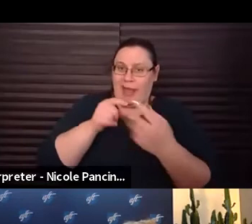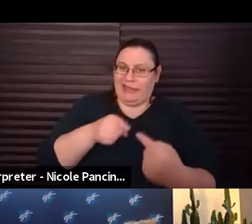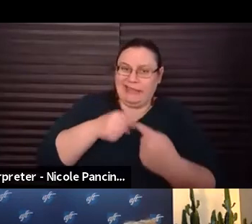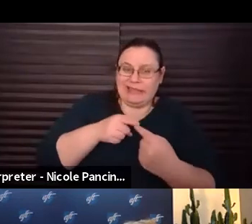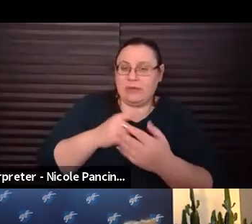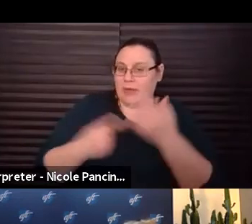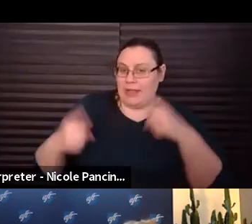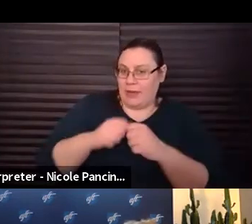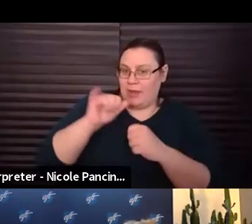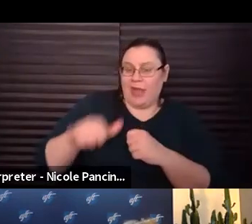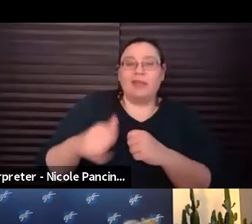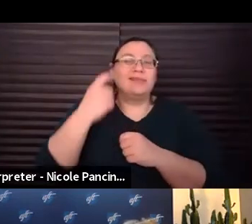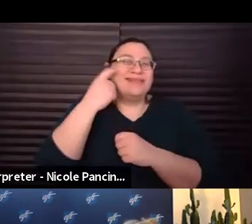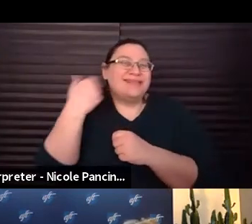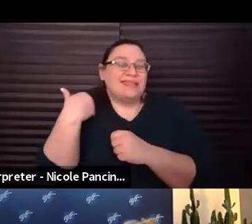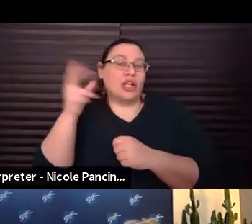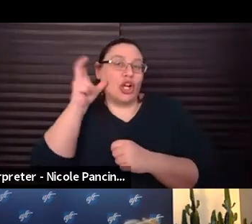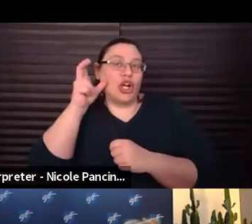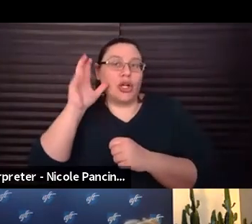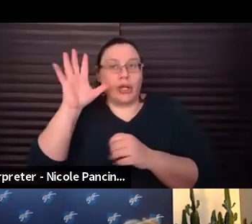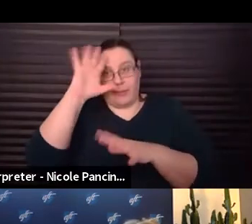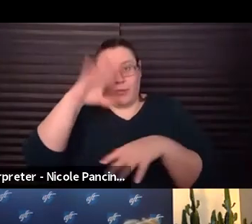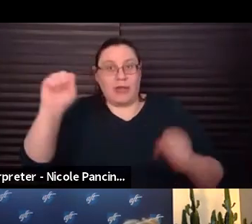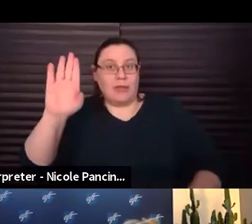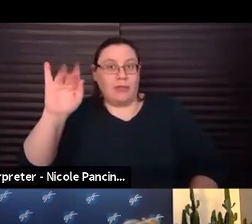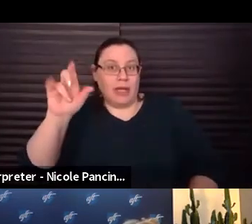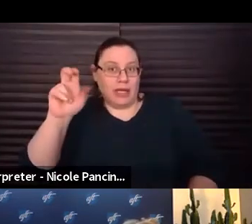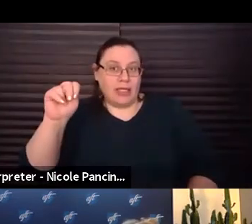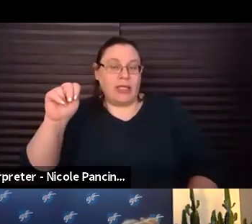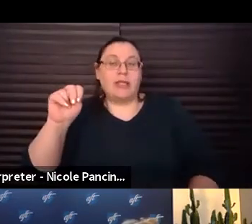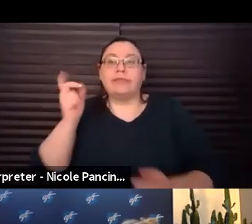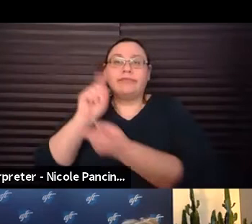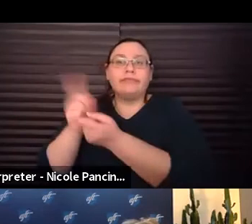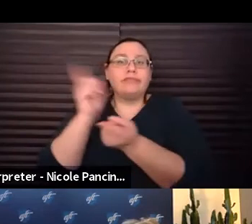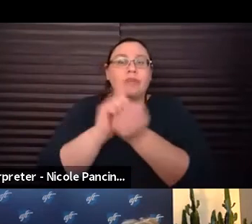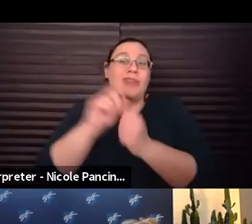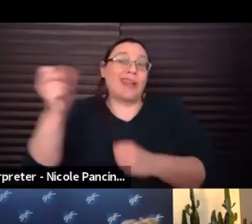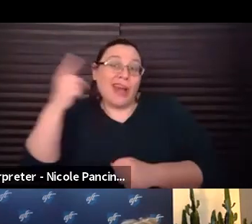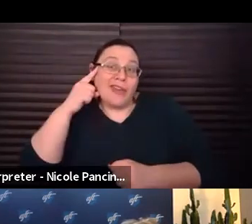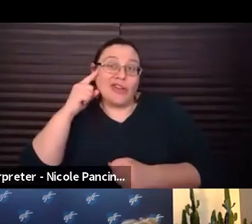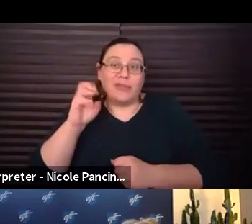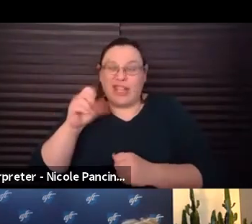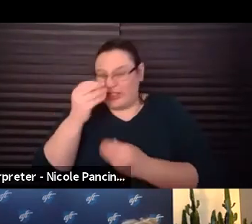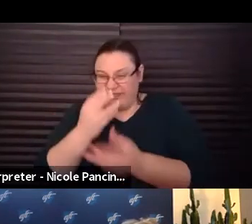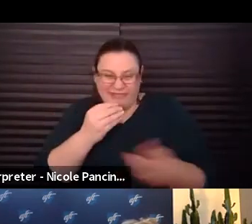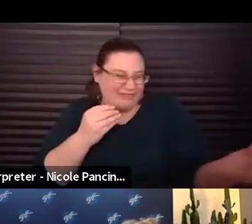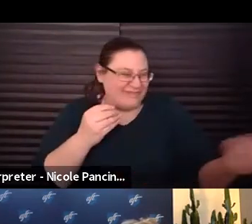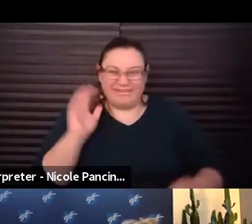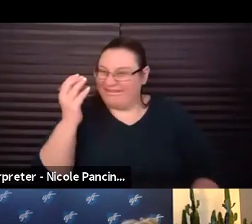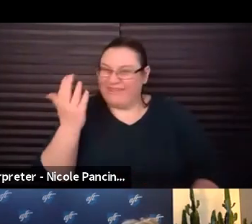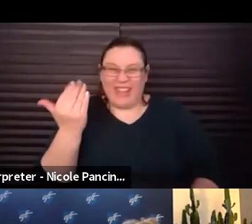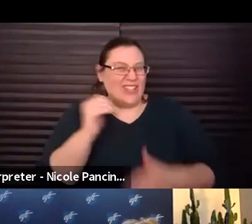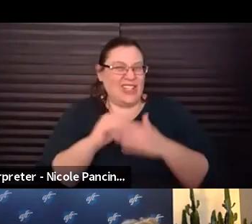And we've just heard in recent days that President Biden is going to governors and mayors now saying that it doesn't look like this $15 minimum wage is